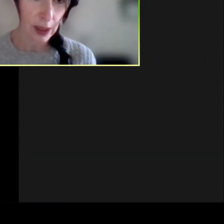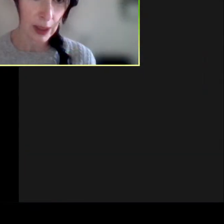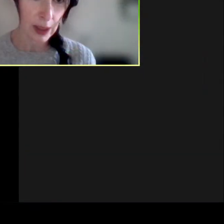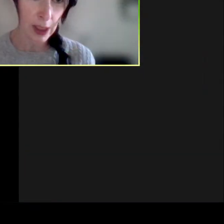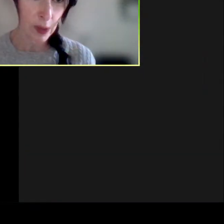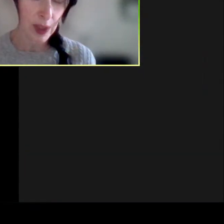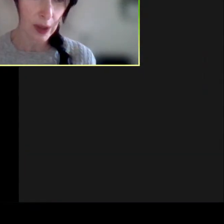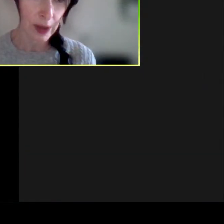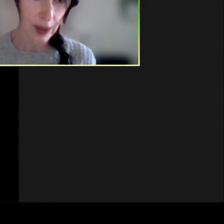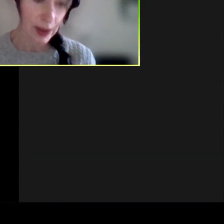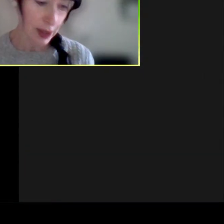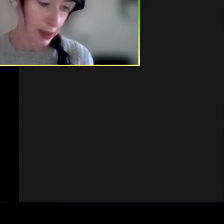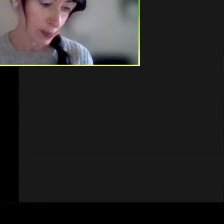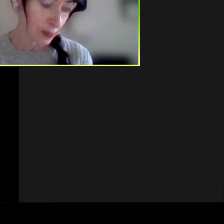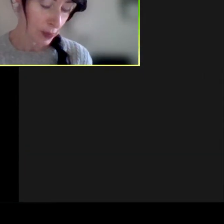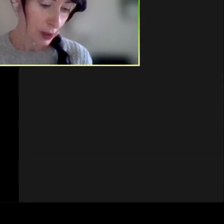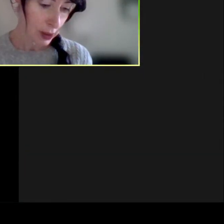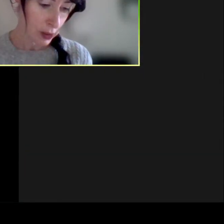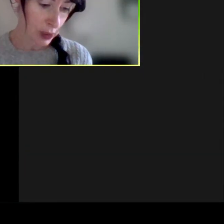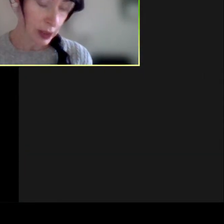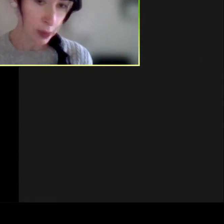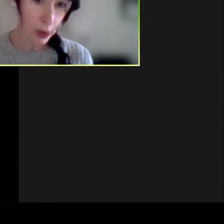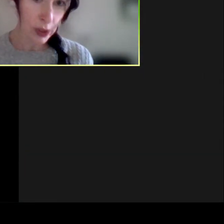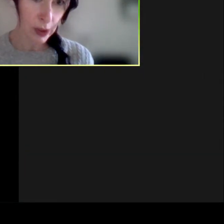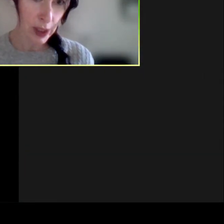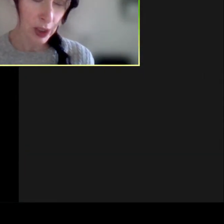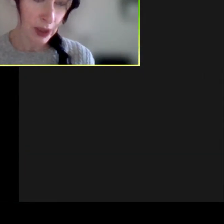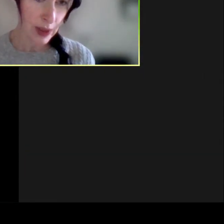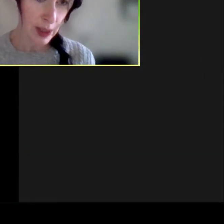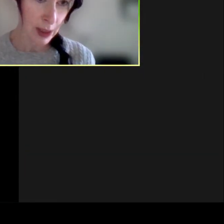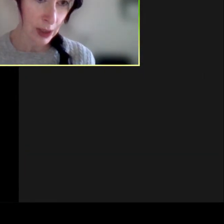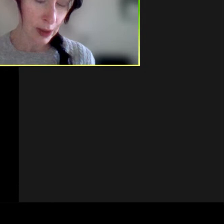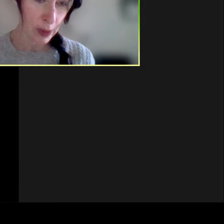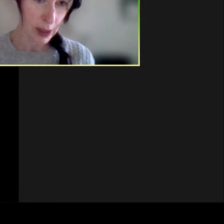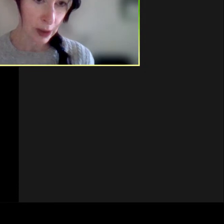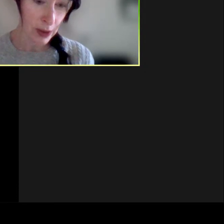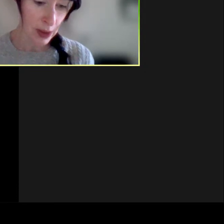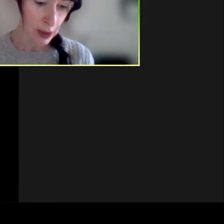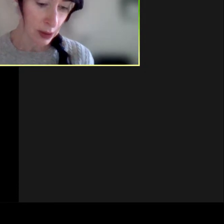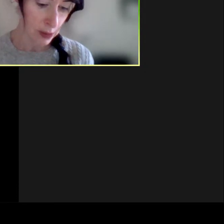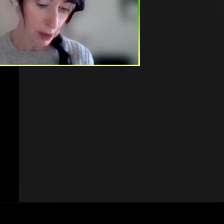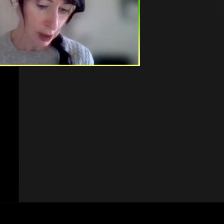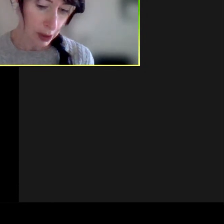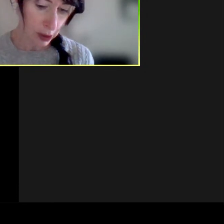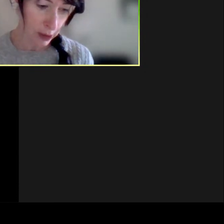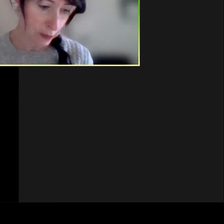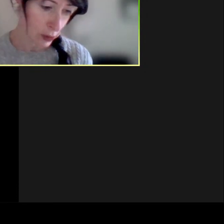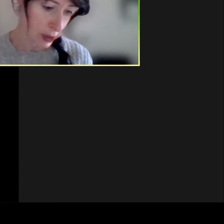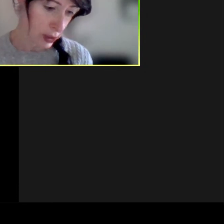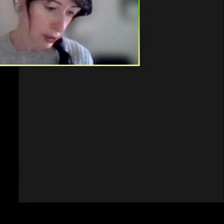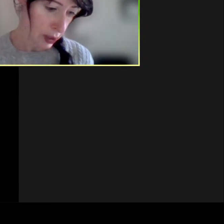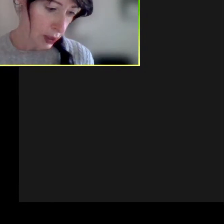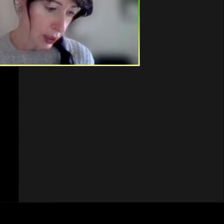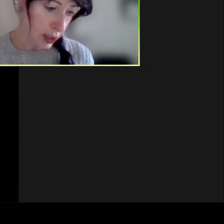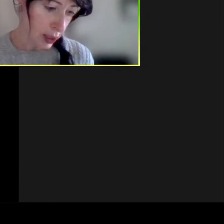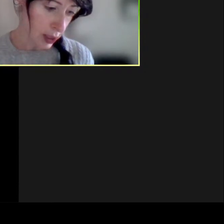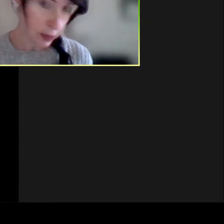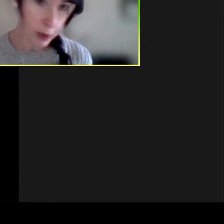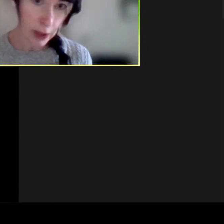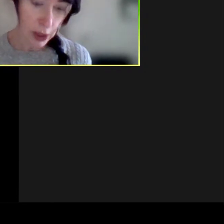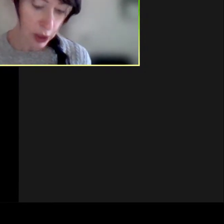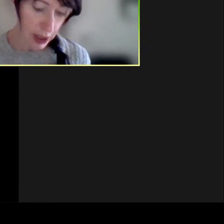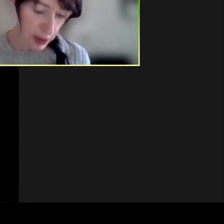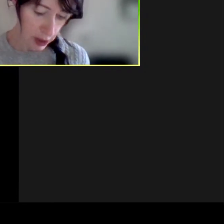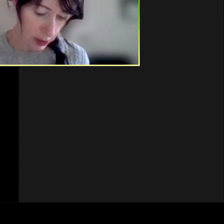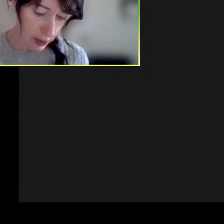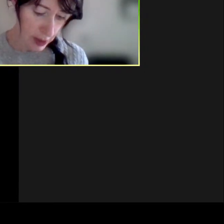and engagements on this. Really important questions that we can consider going forward.